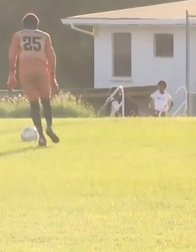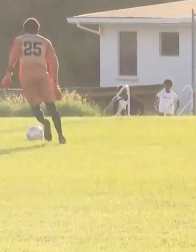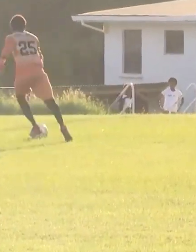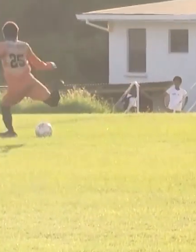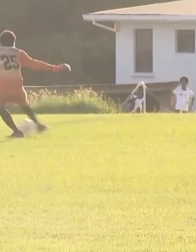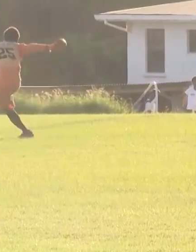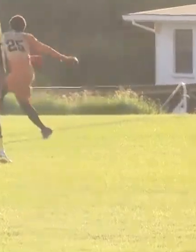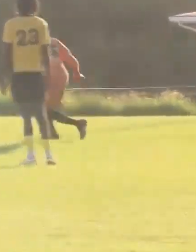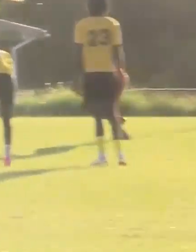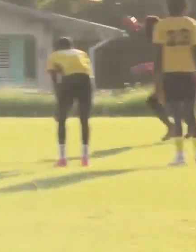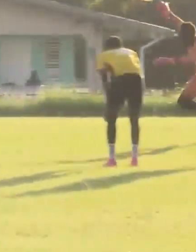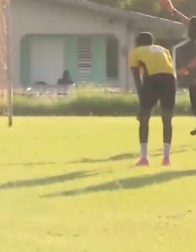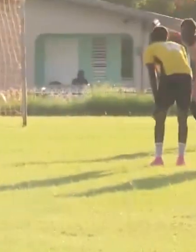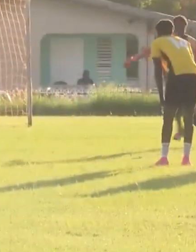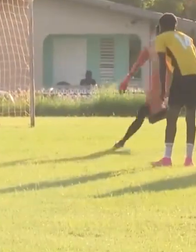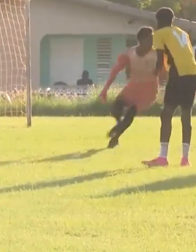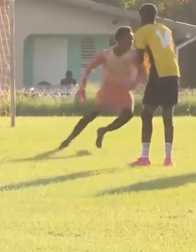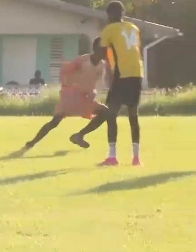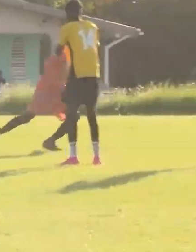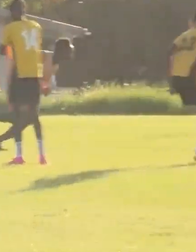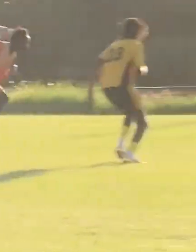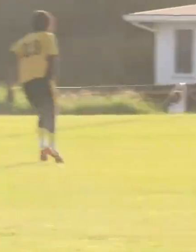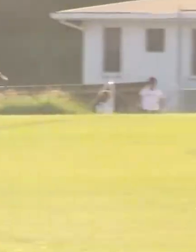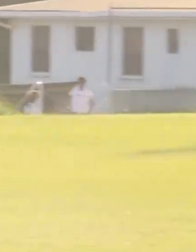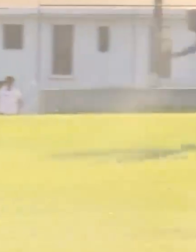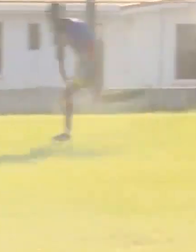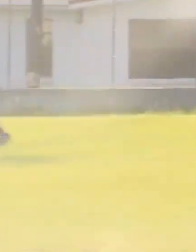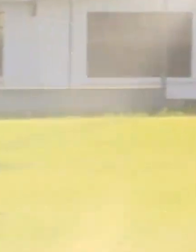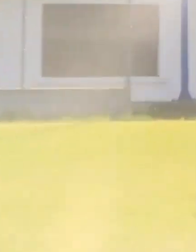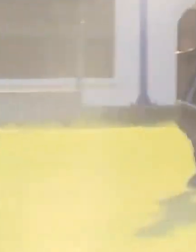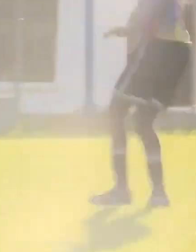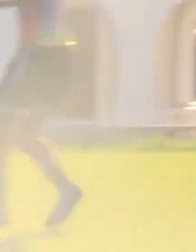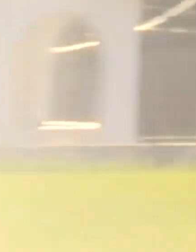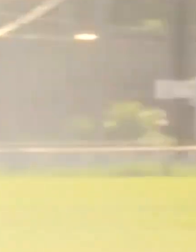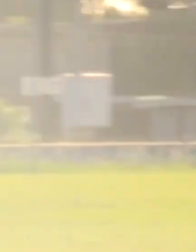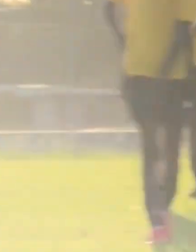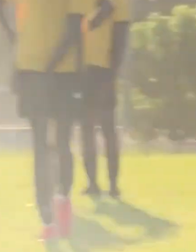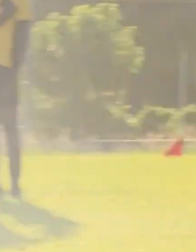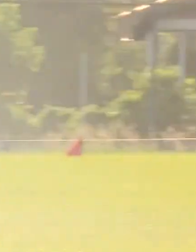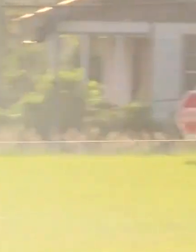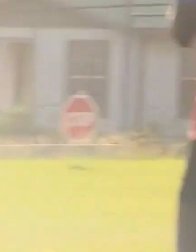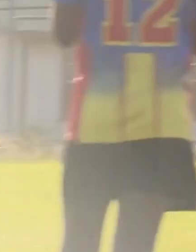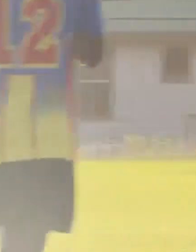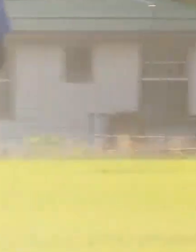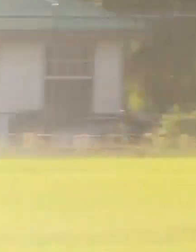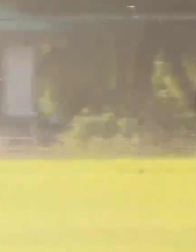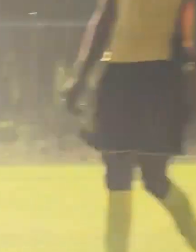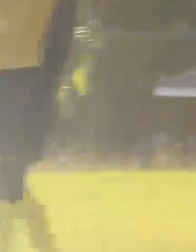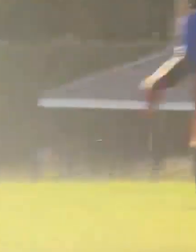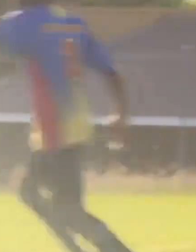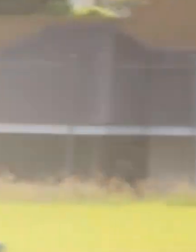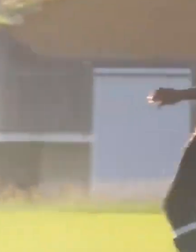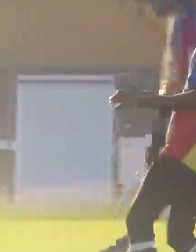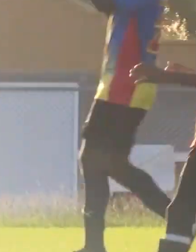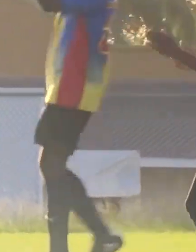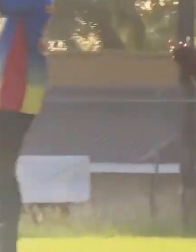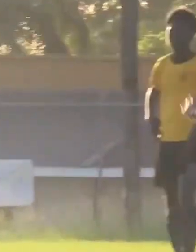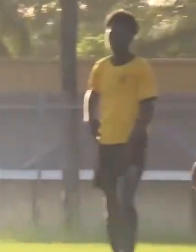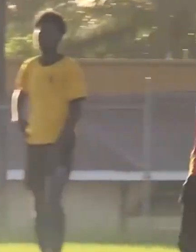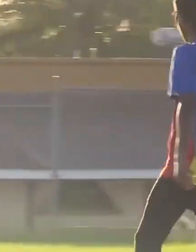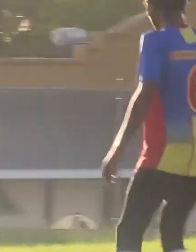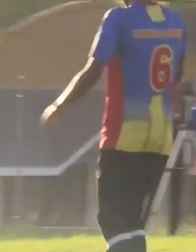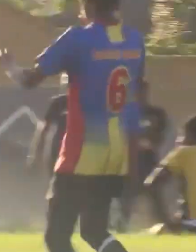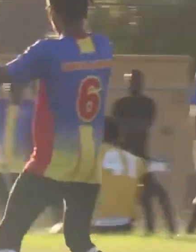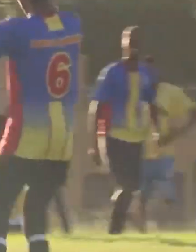deficit from the penalty spot. It's not often that you see the goalkeeper stepping up to take the spot kick, custodian to custodian, and on